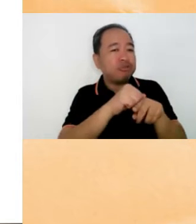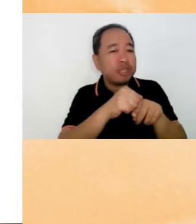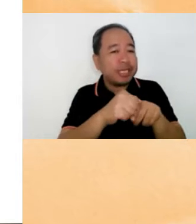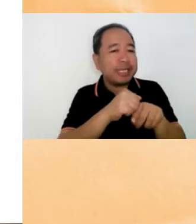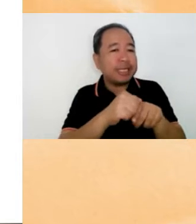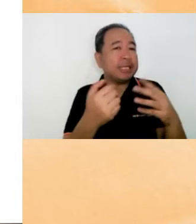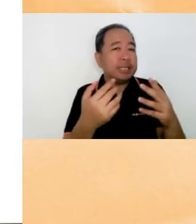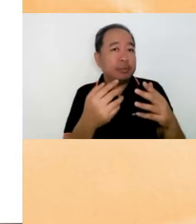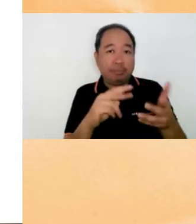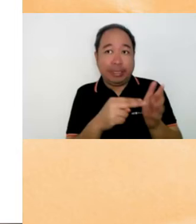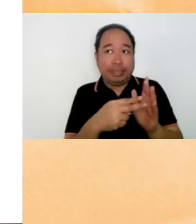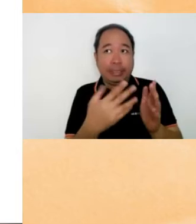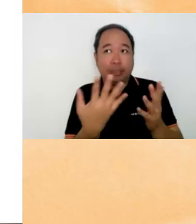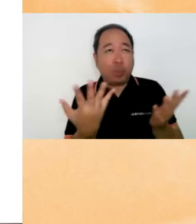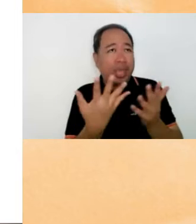math,